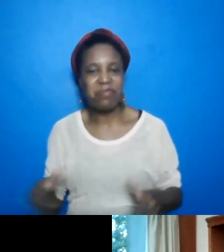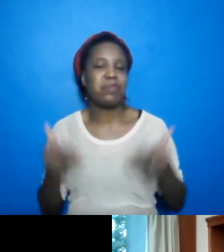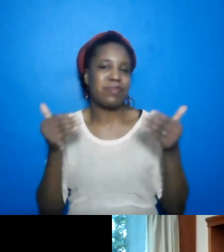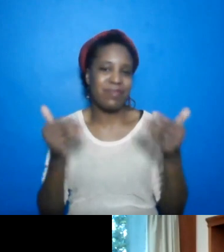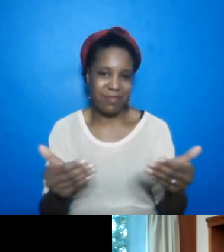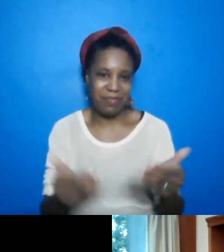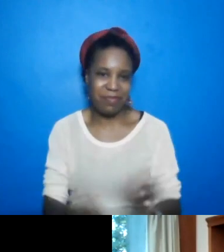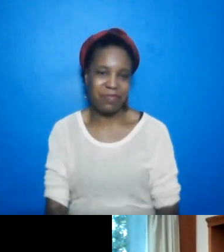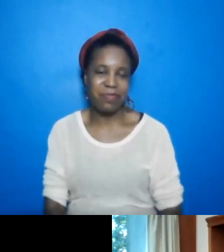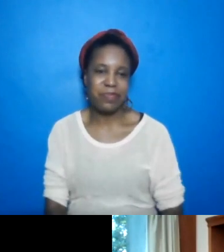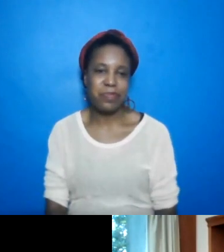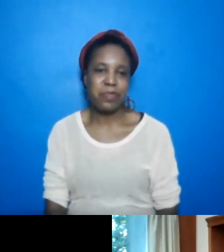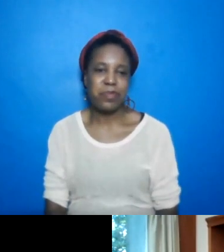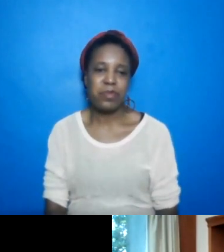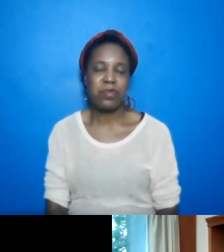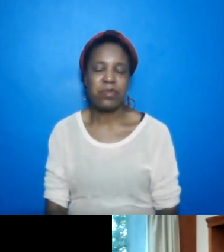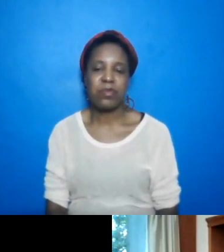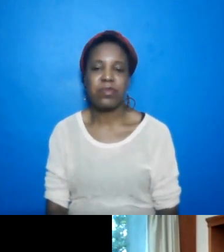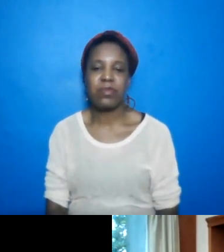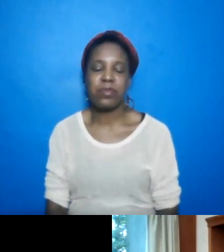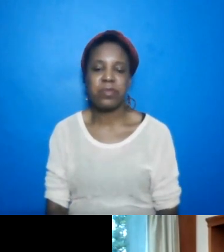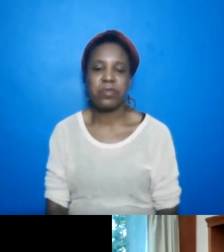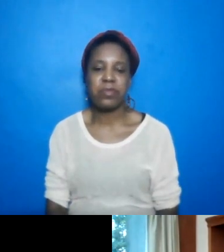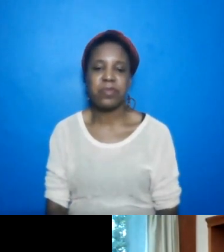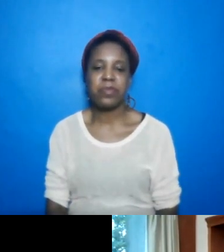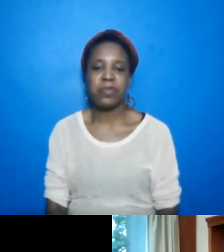So it seems to me this would have